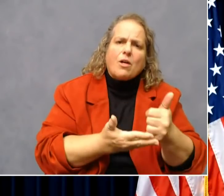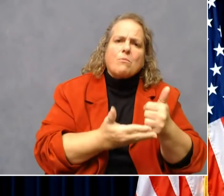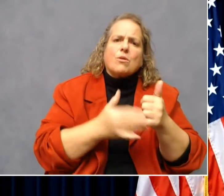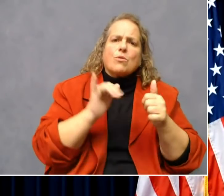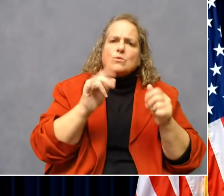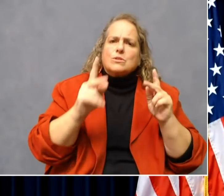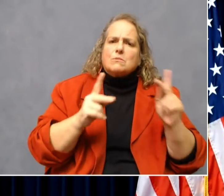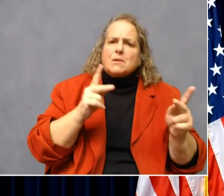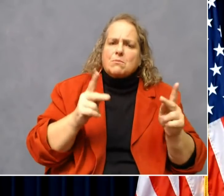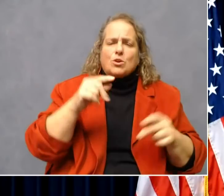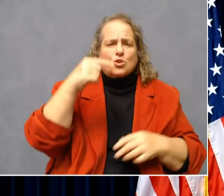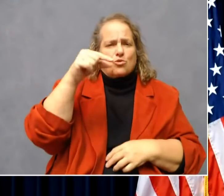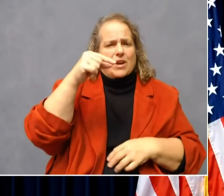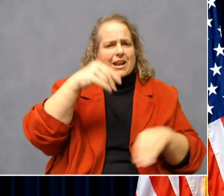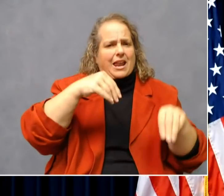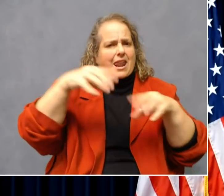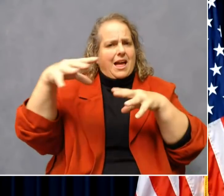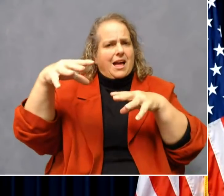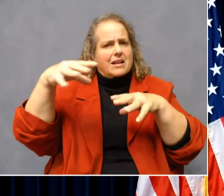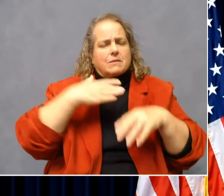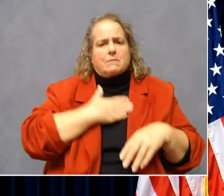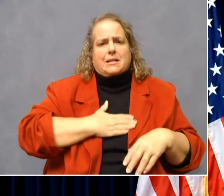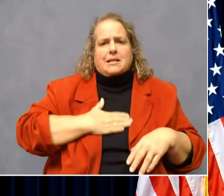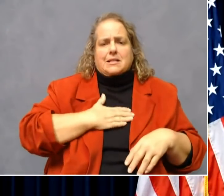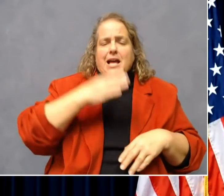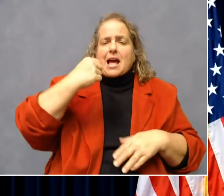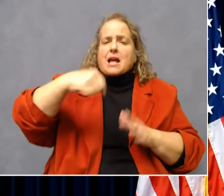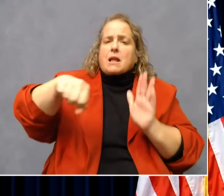lights on. Let's ring those bells at 10 a.m.